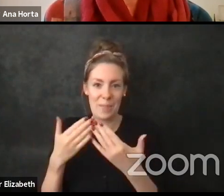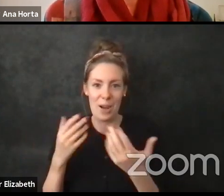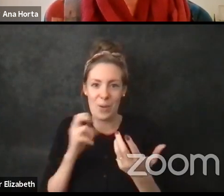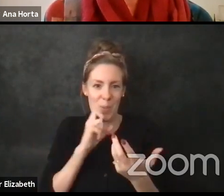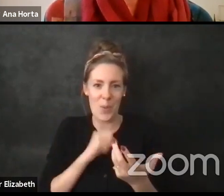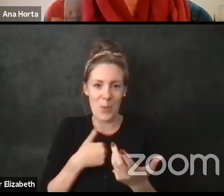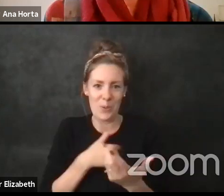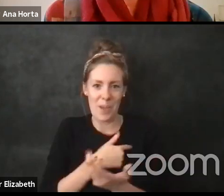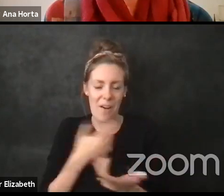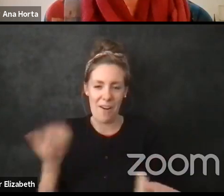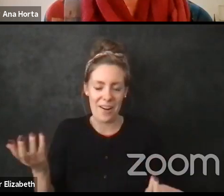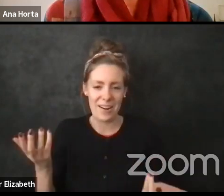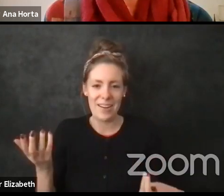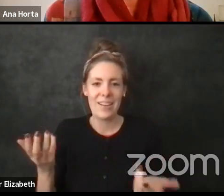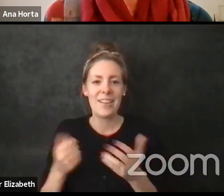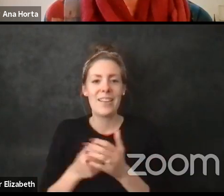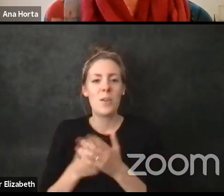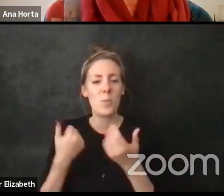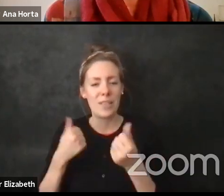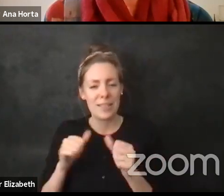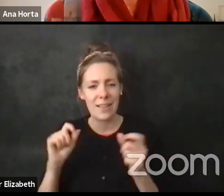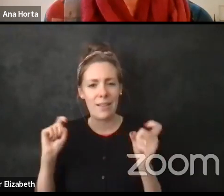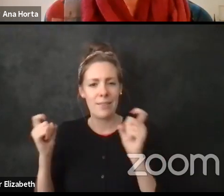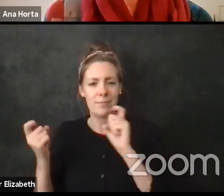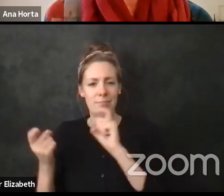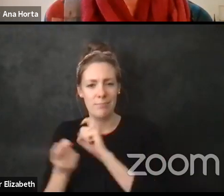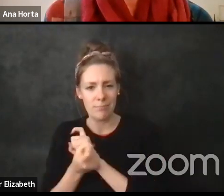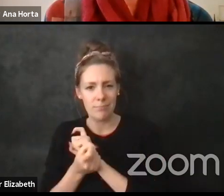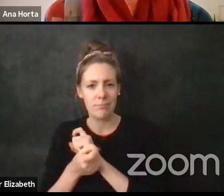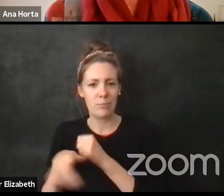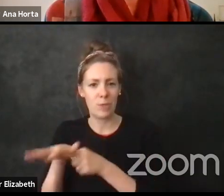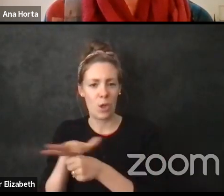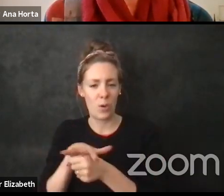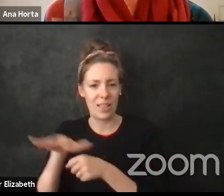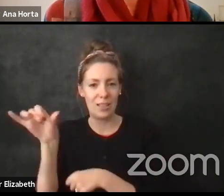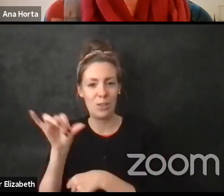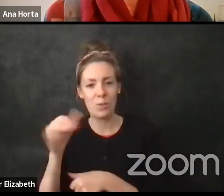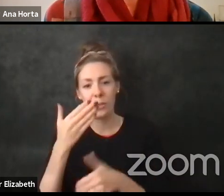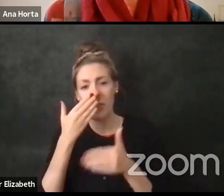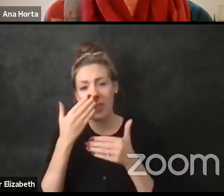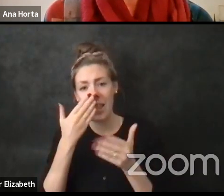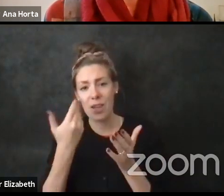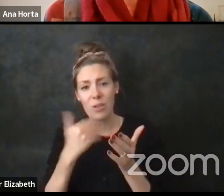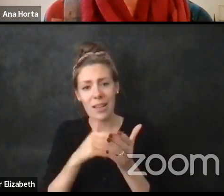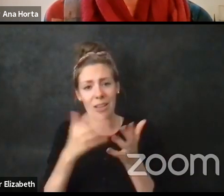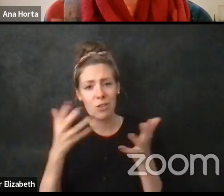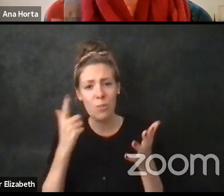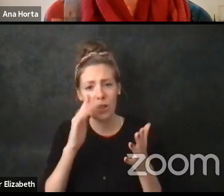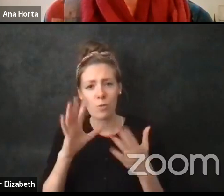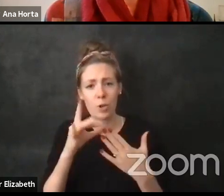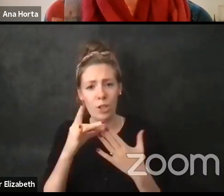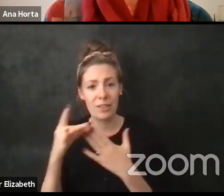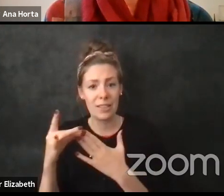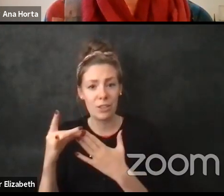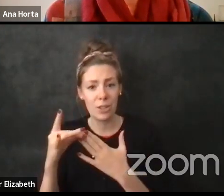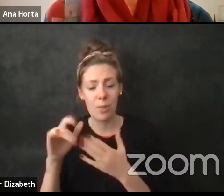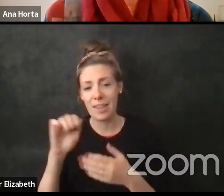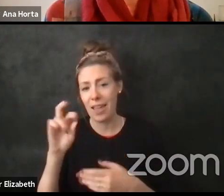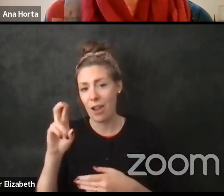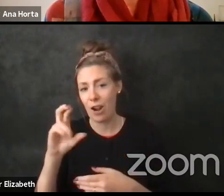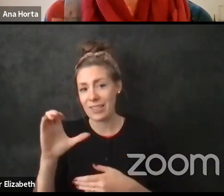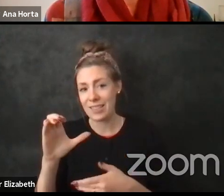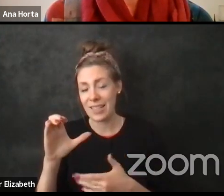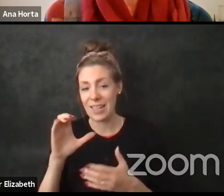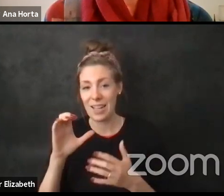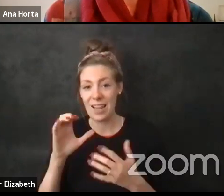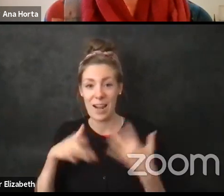States, you know, and still evolving and adapting at a local level. So thank you again so much for your leadership on the ARC. And I can't wait to learn from